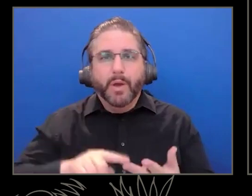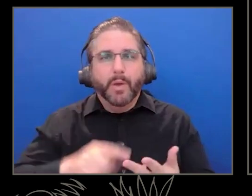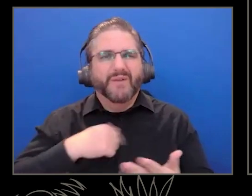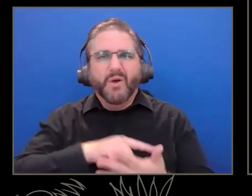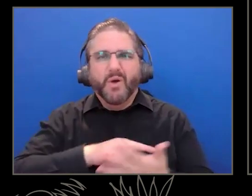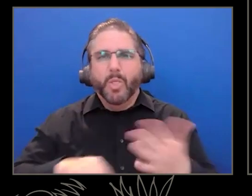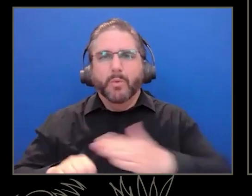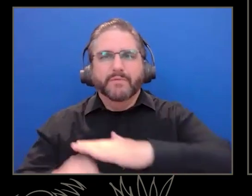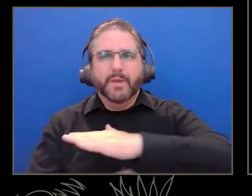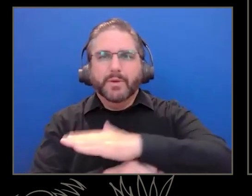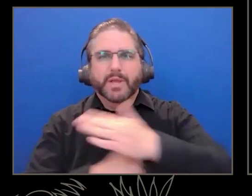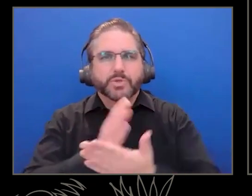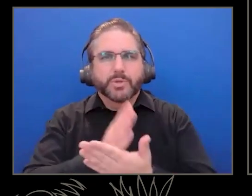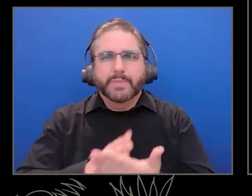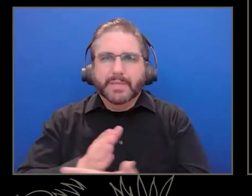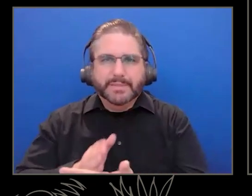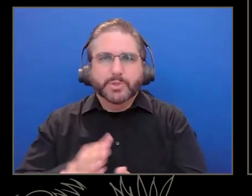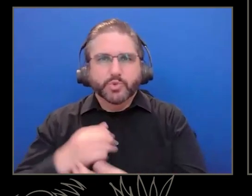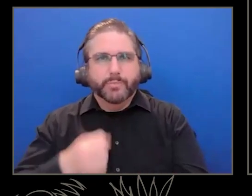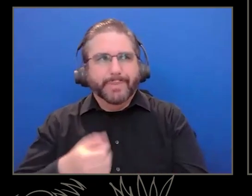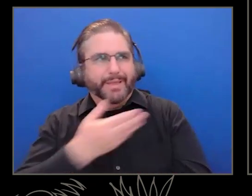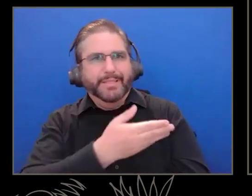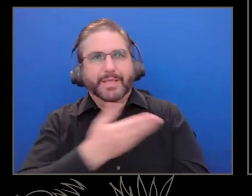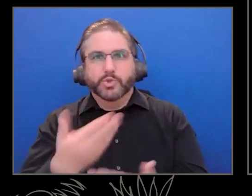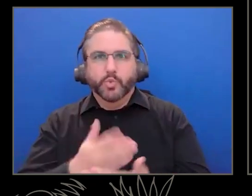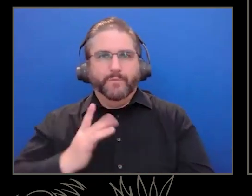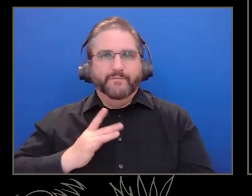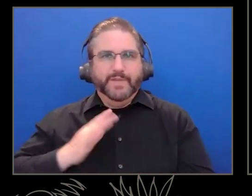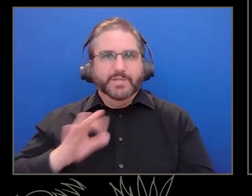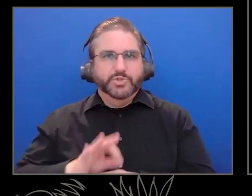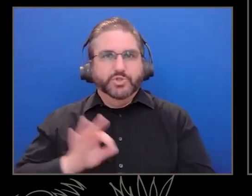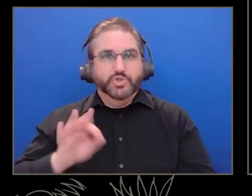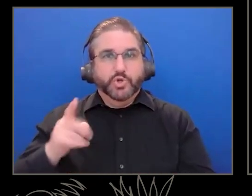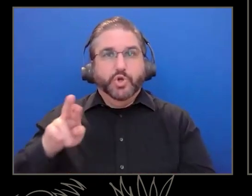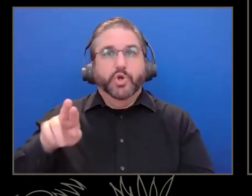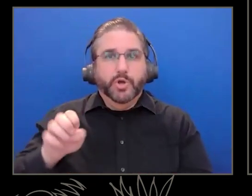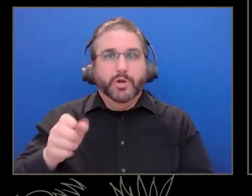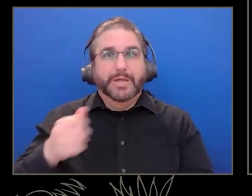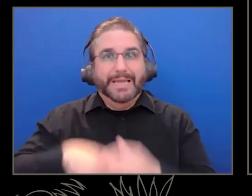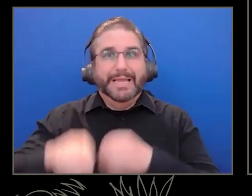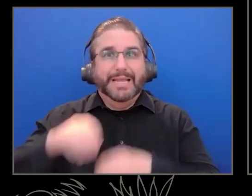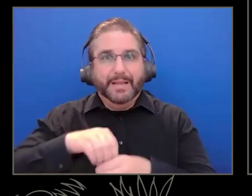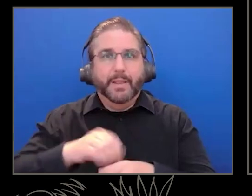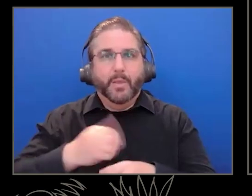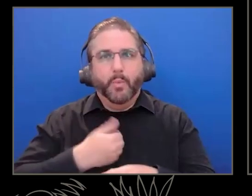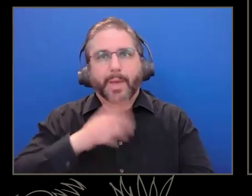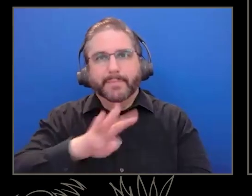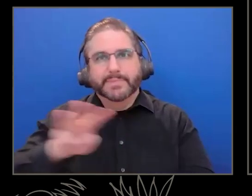pieces to create this feature inside the website.